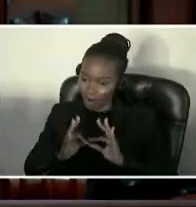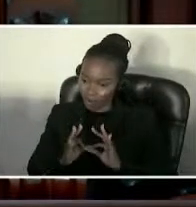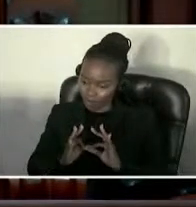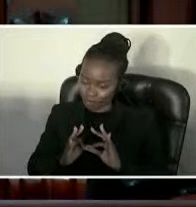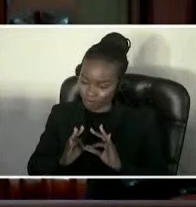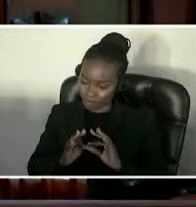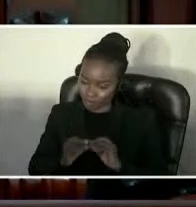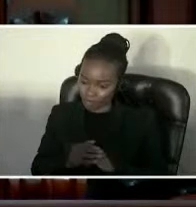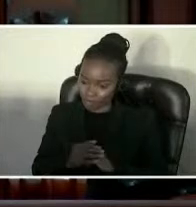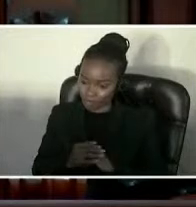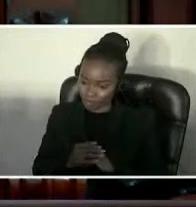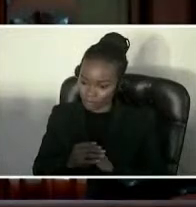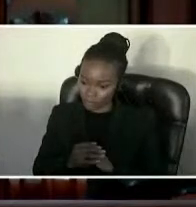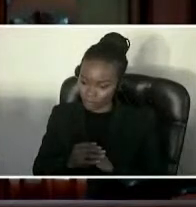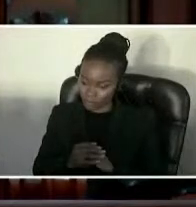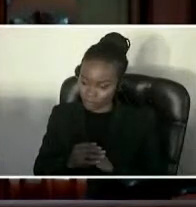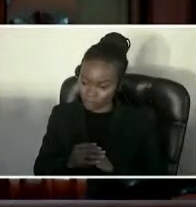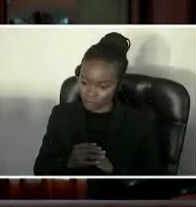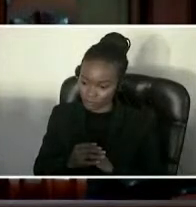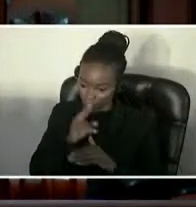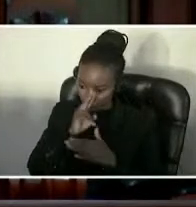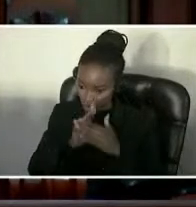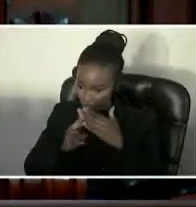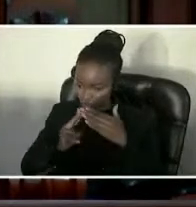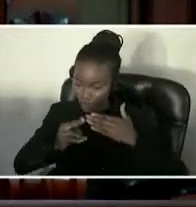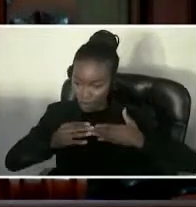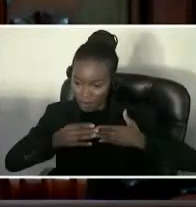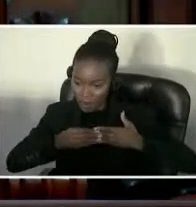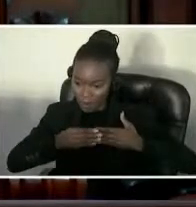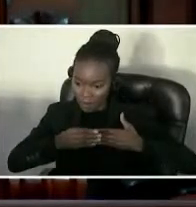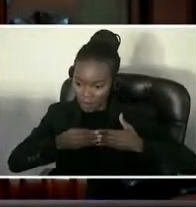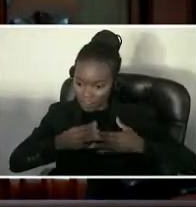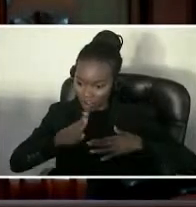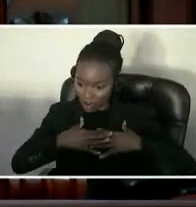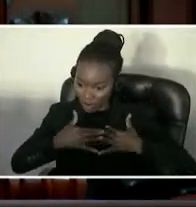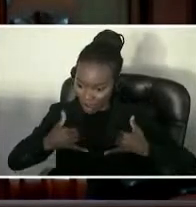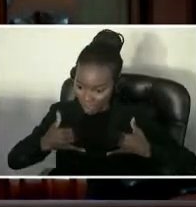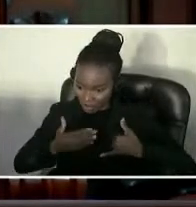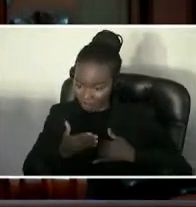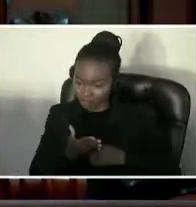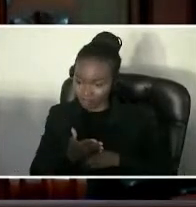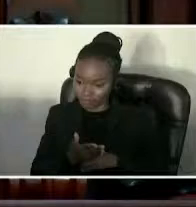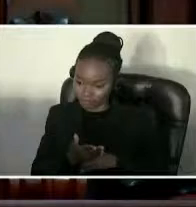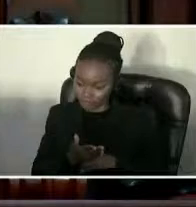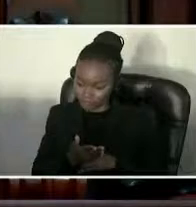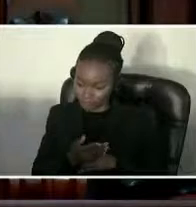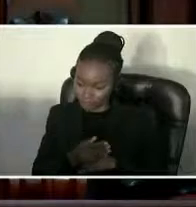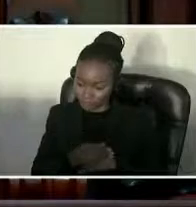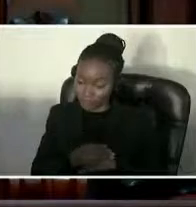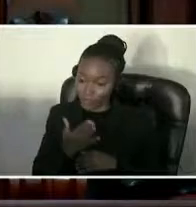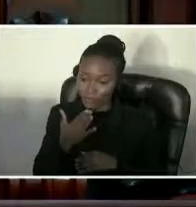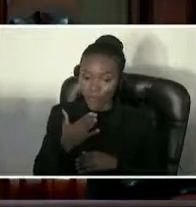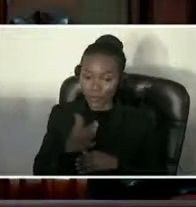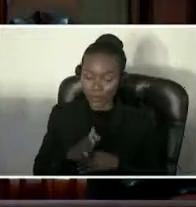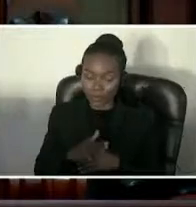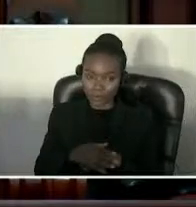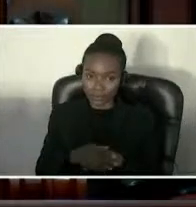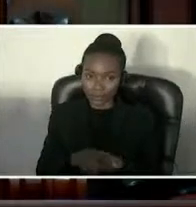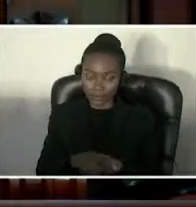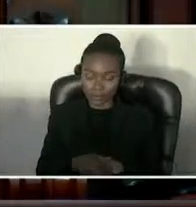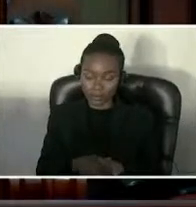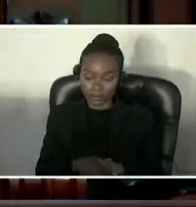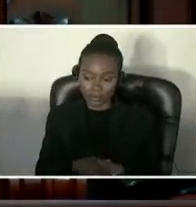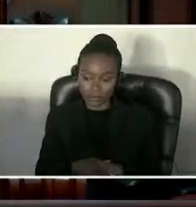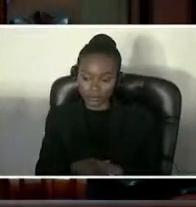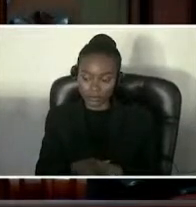but to the honorable members who are on virtual platform we wanted to